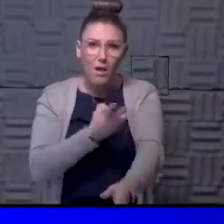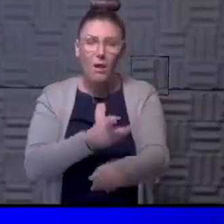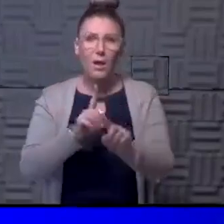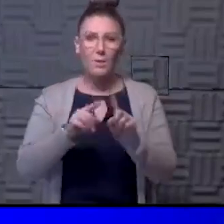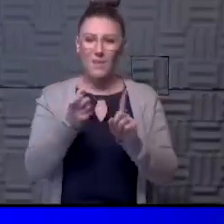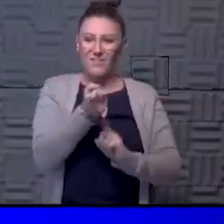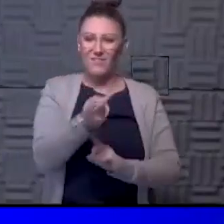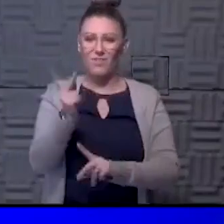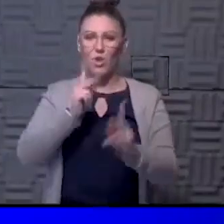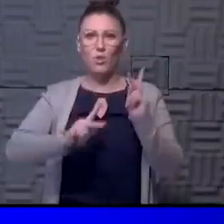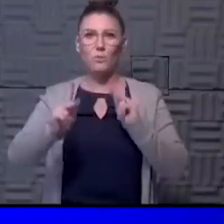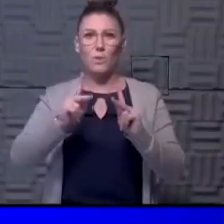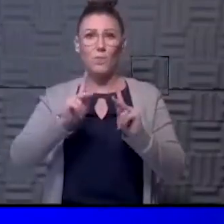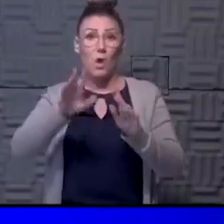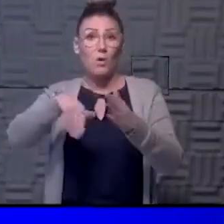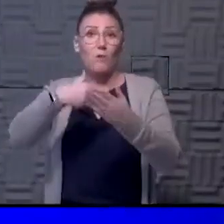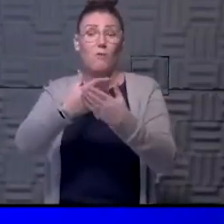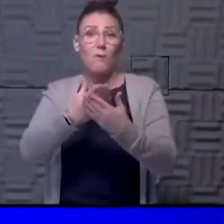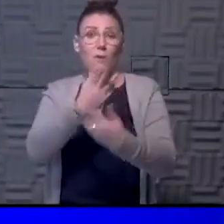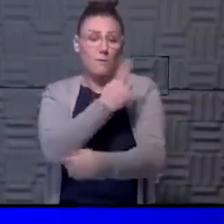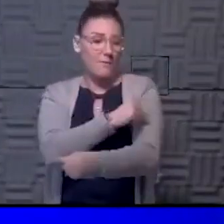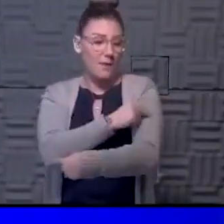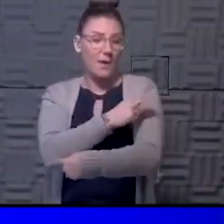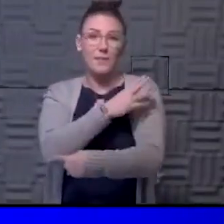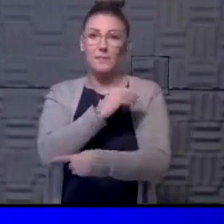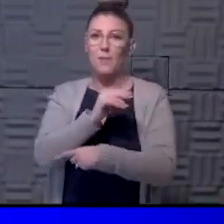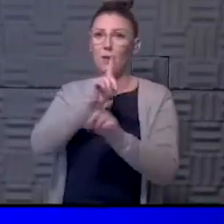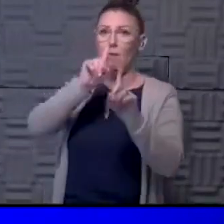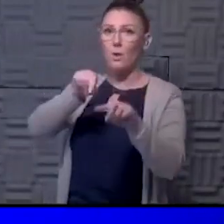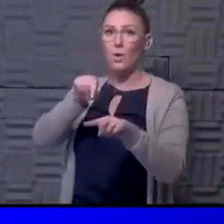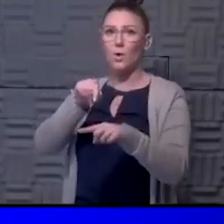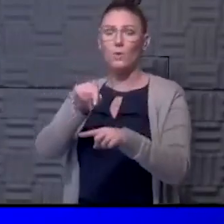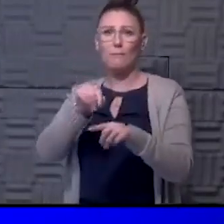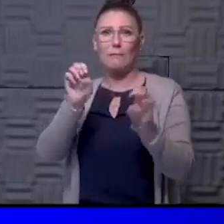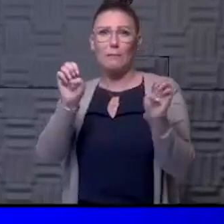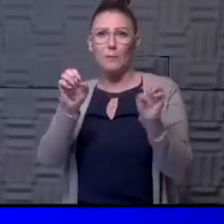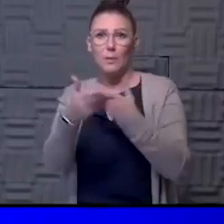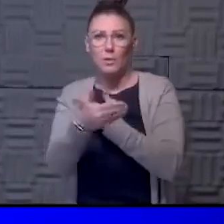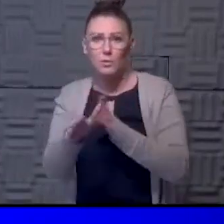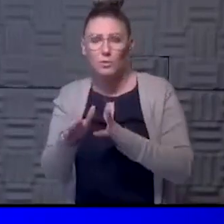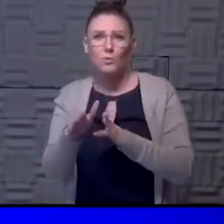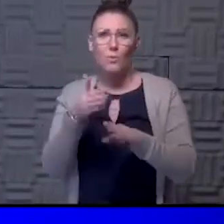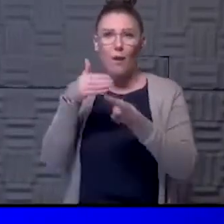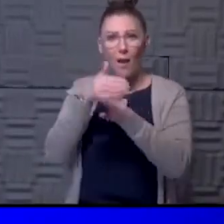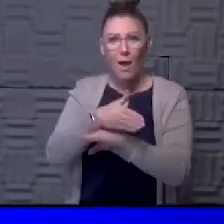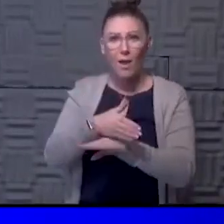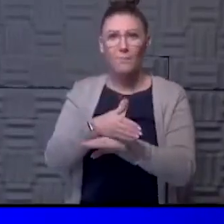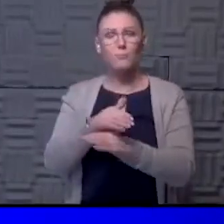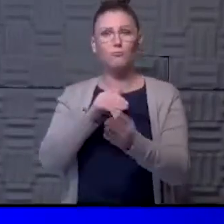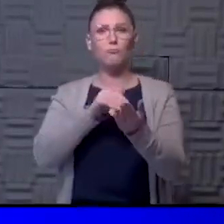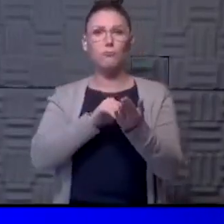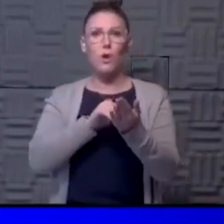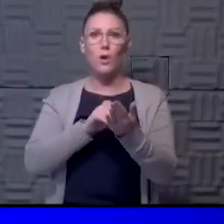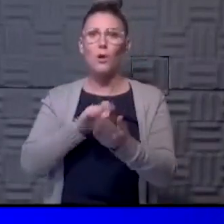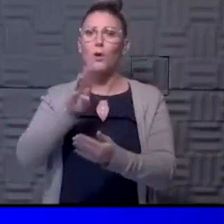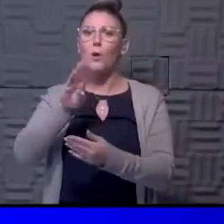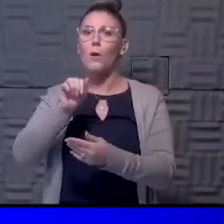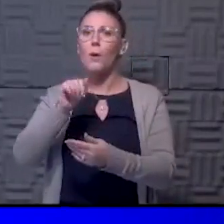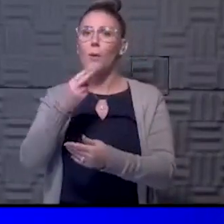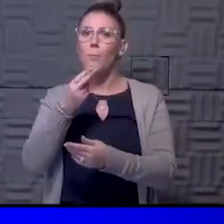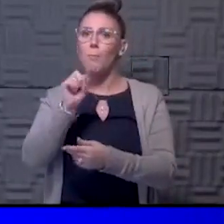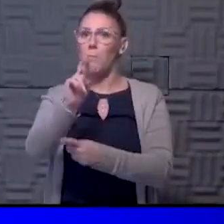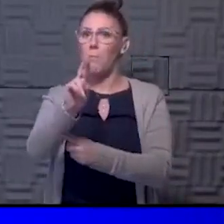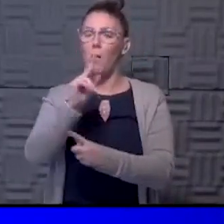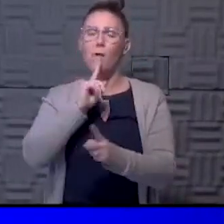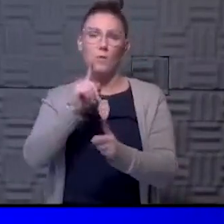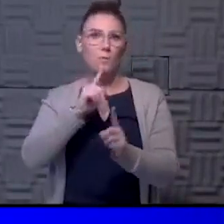had very few people who've come to the hospital and even gone to the emergency department after that. And Dr. Barr has done deep dive into those patients, and some of them